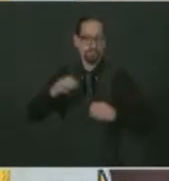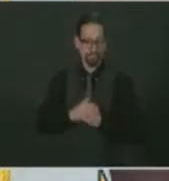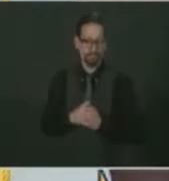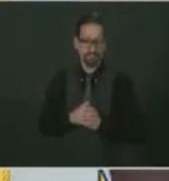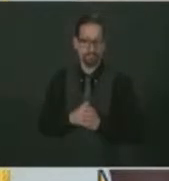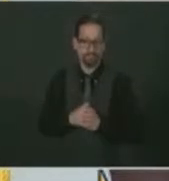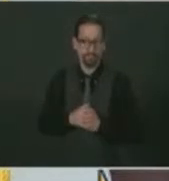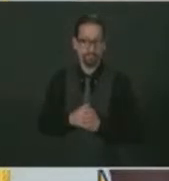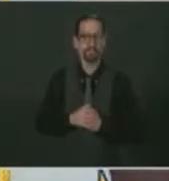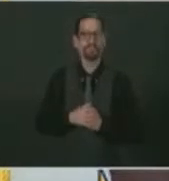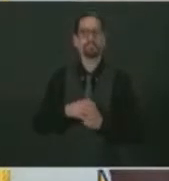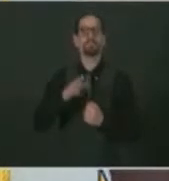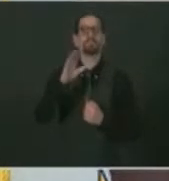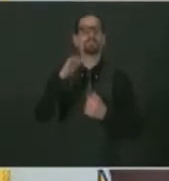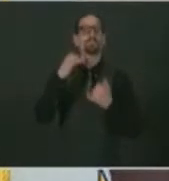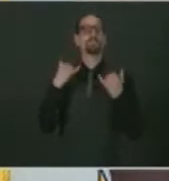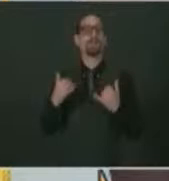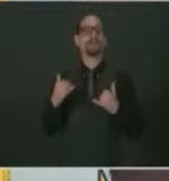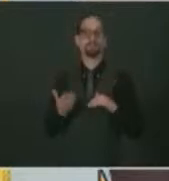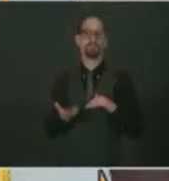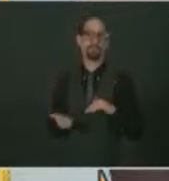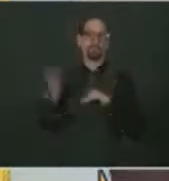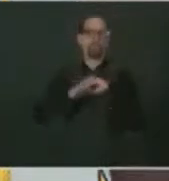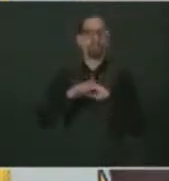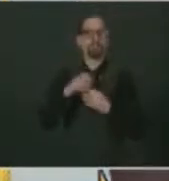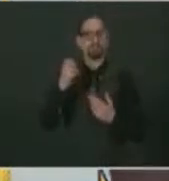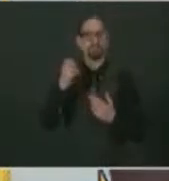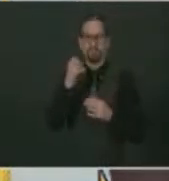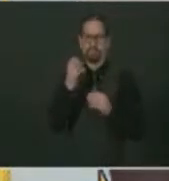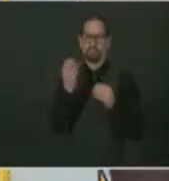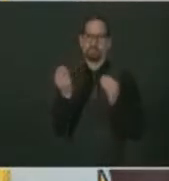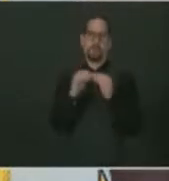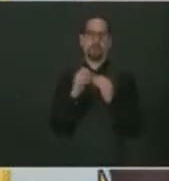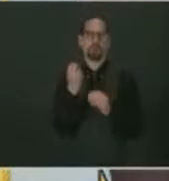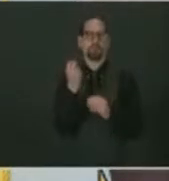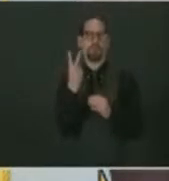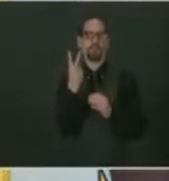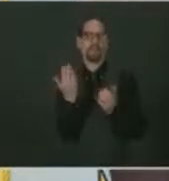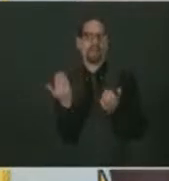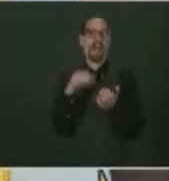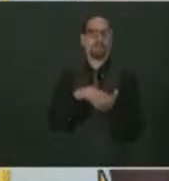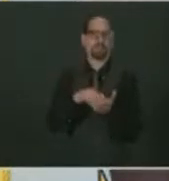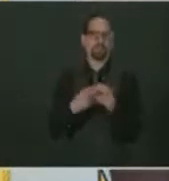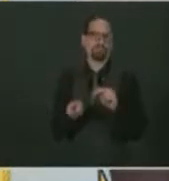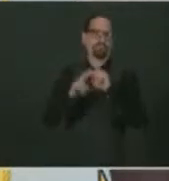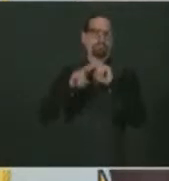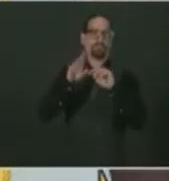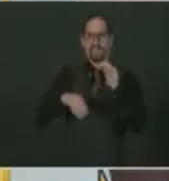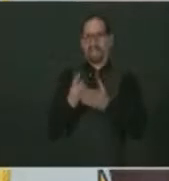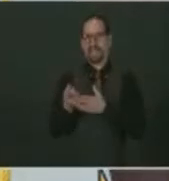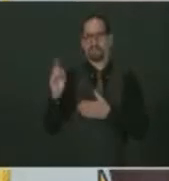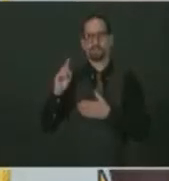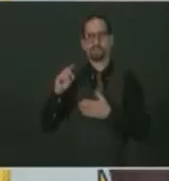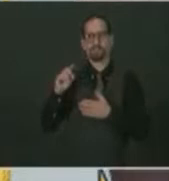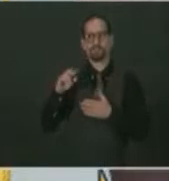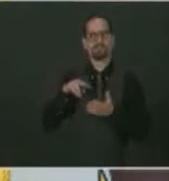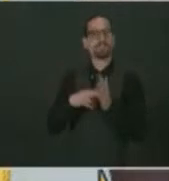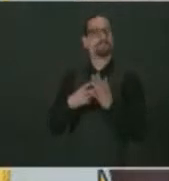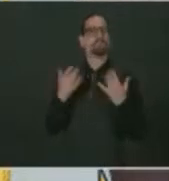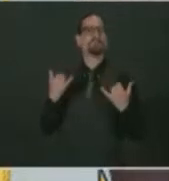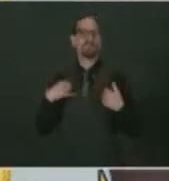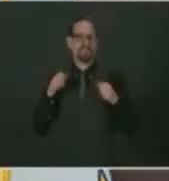high. As I said last week, we have the capacity to do much more. We have the capacity to